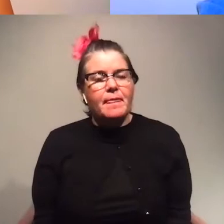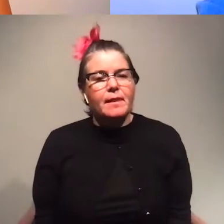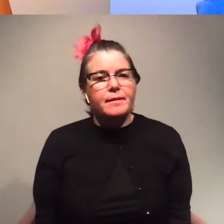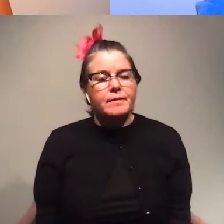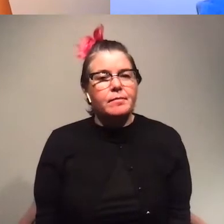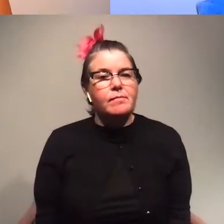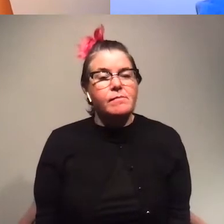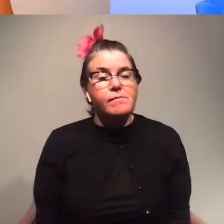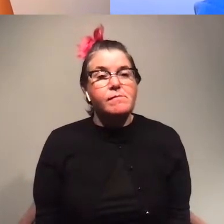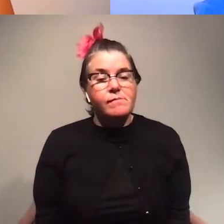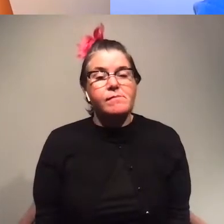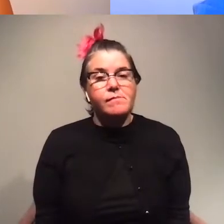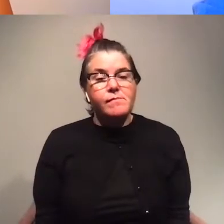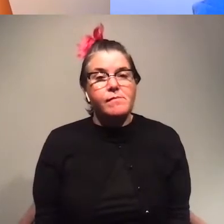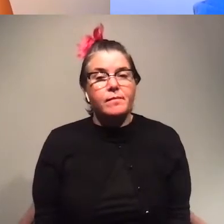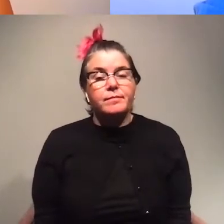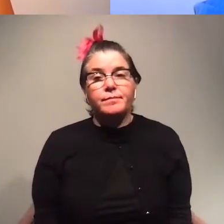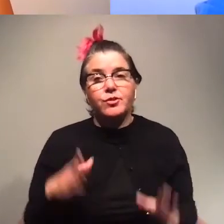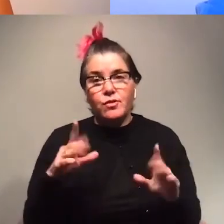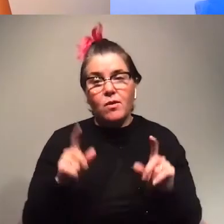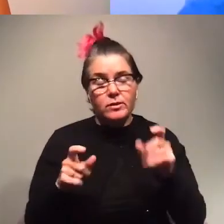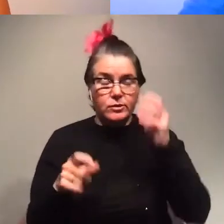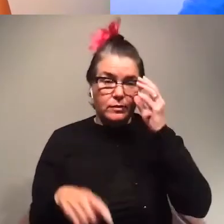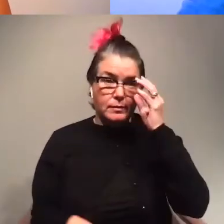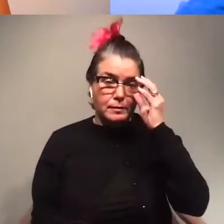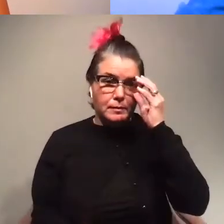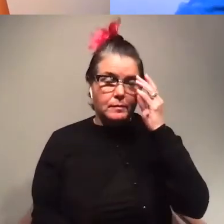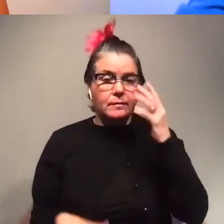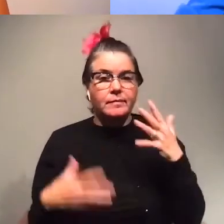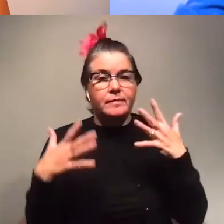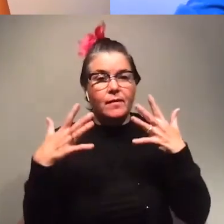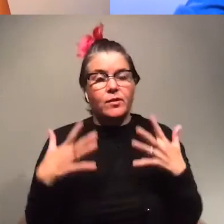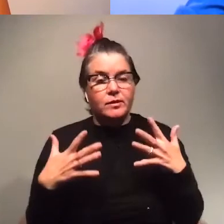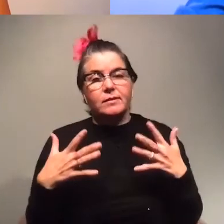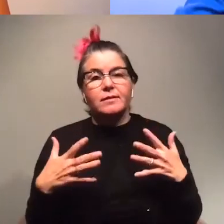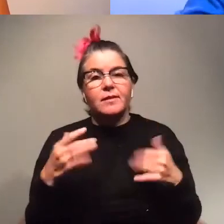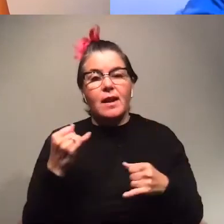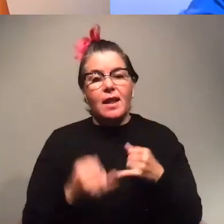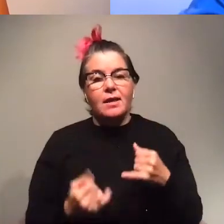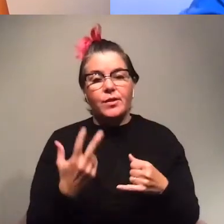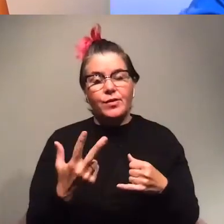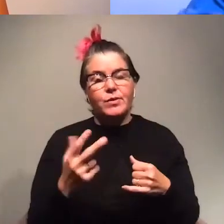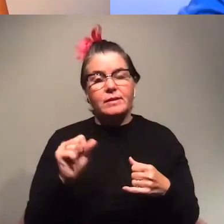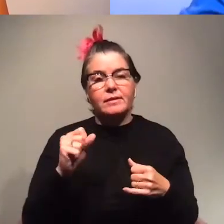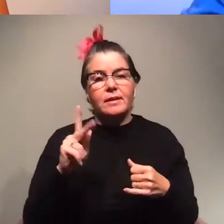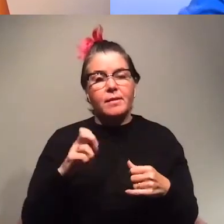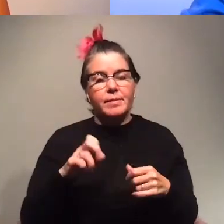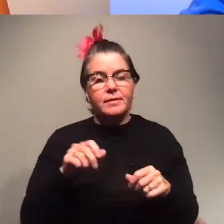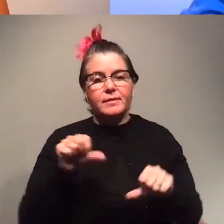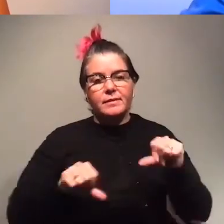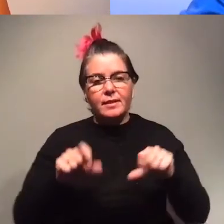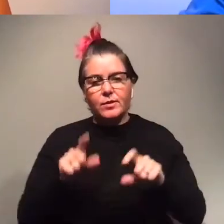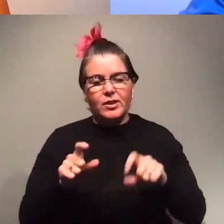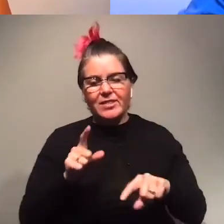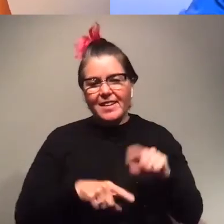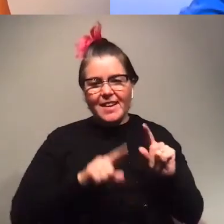Yeah, no, that's great questions that everyone had. Unfortunately, we have our last 3 like Skype a Scientist questions, so we can't get everyone's